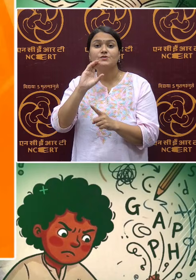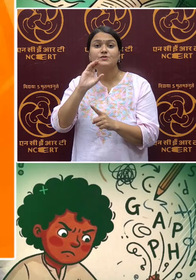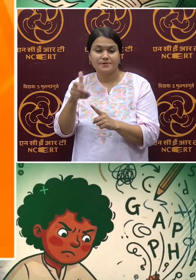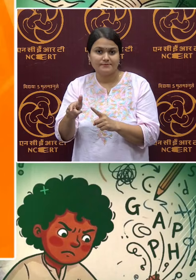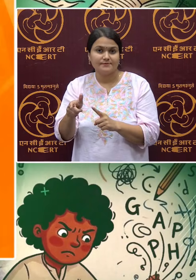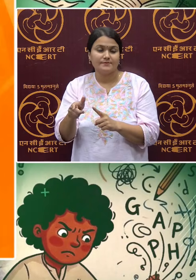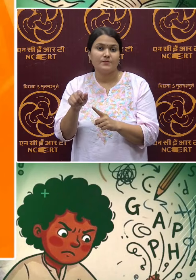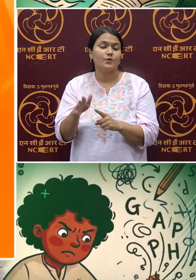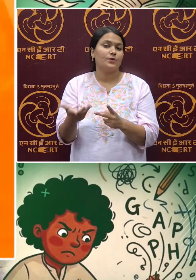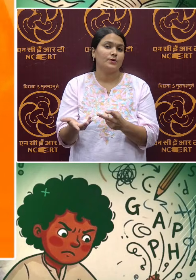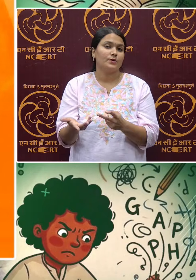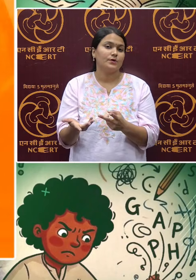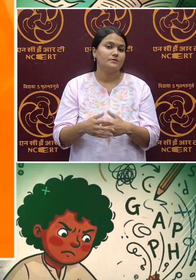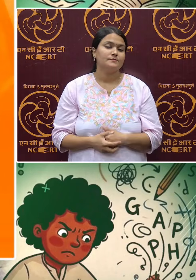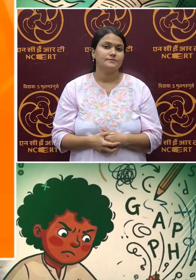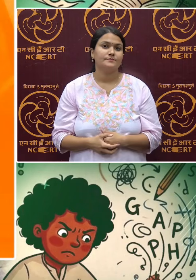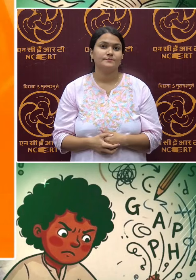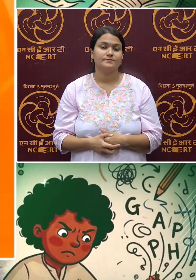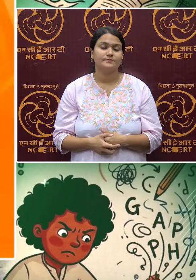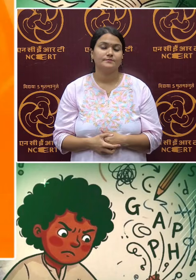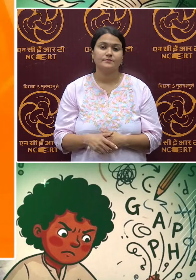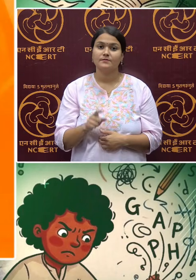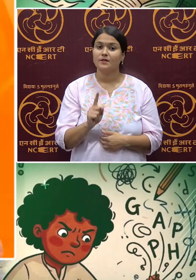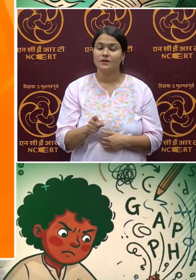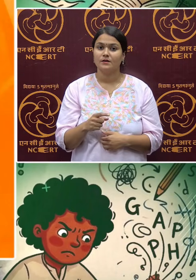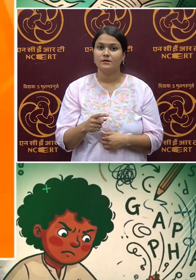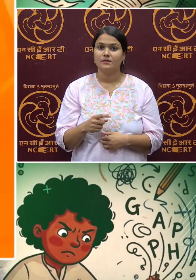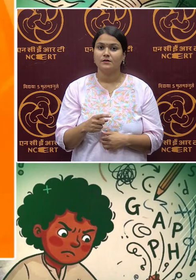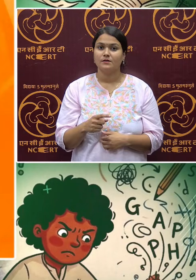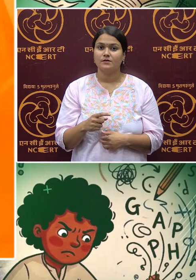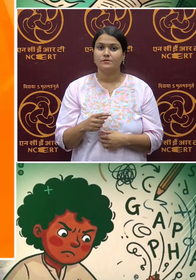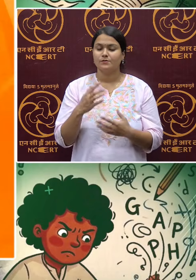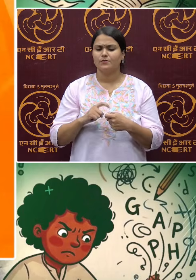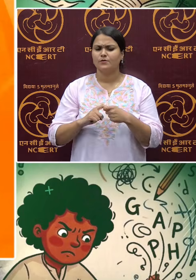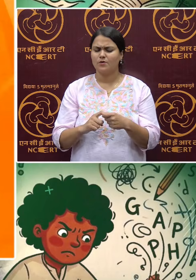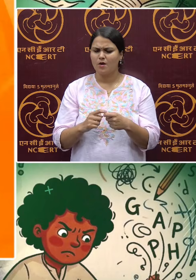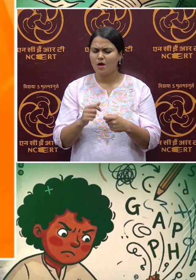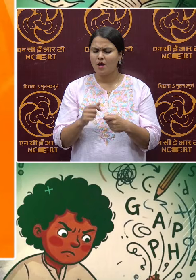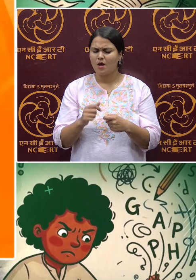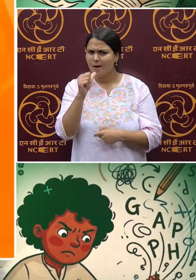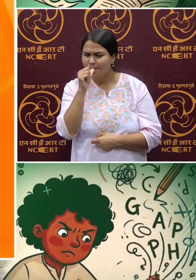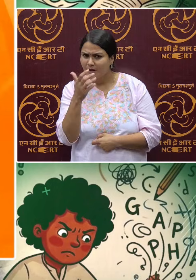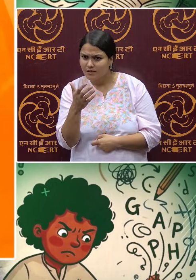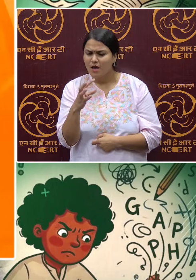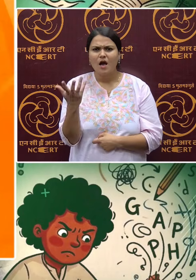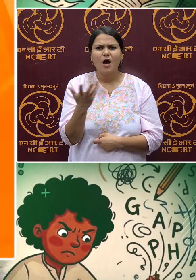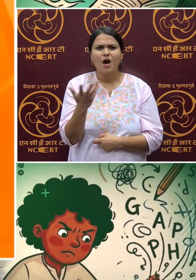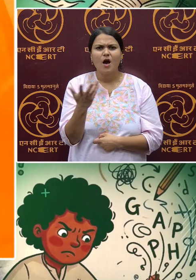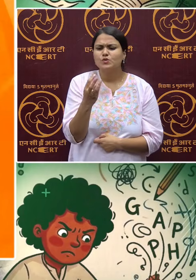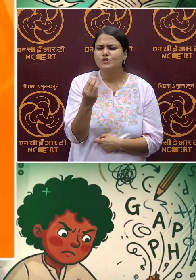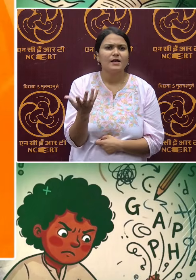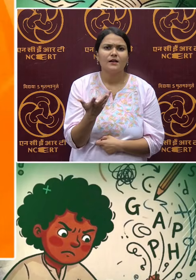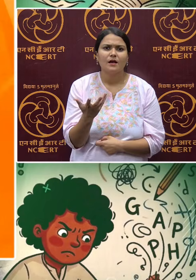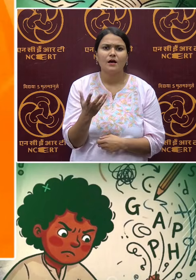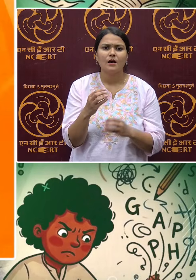and can also say it. But he would come up with very nice questions. Water, how do you spell it? Why is